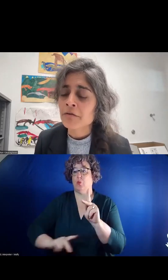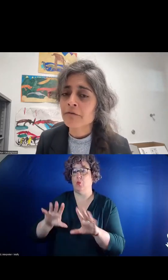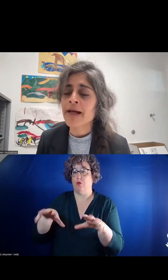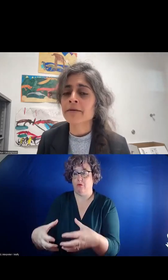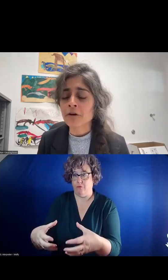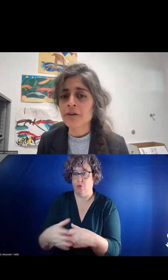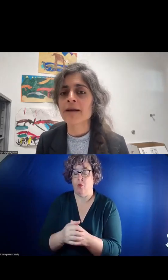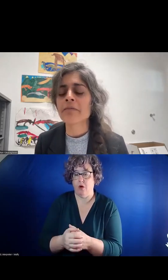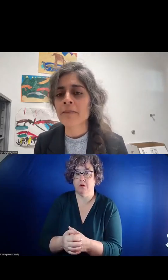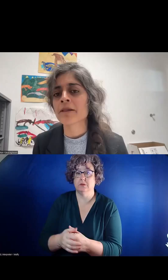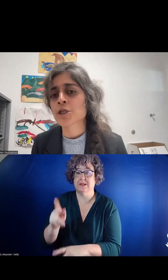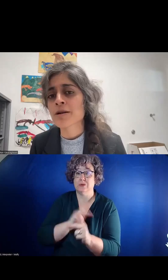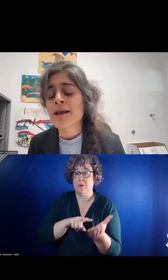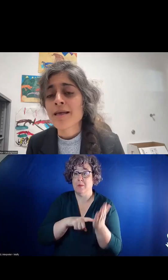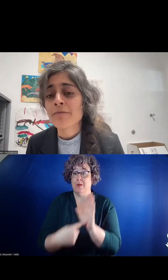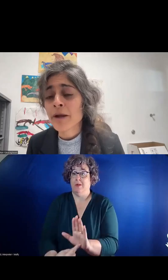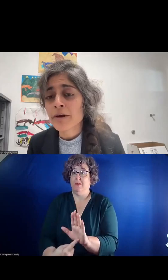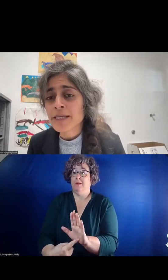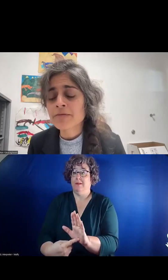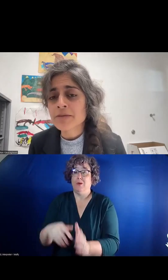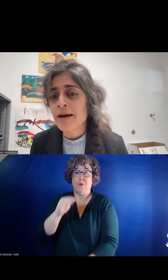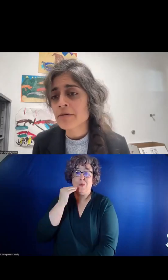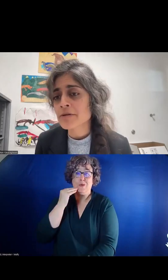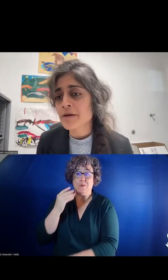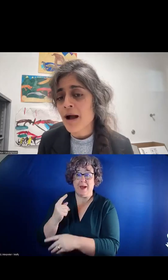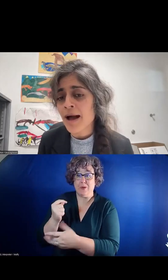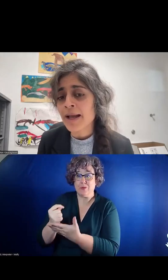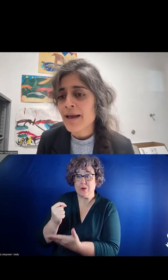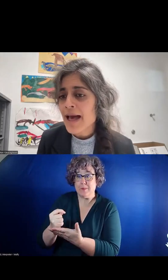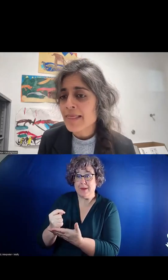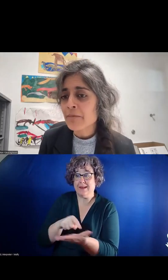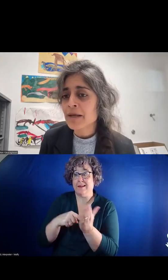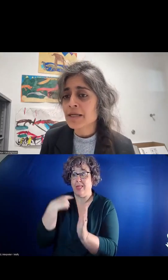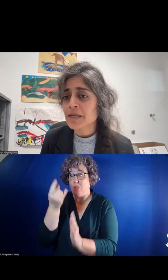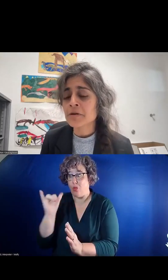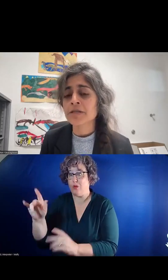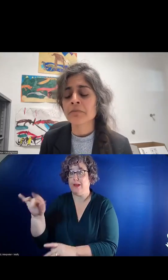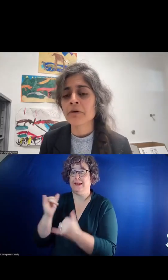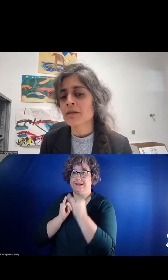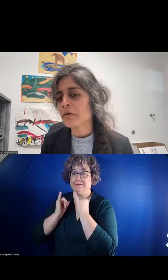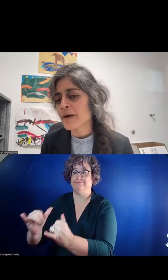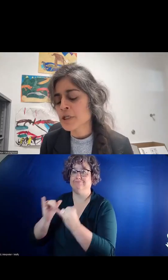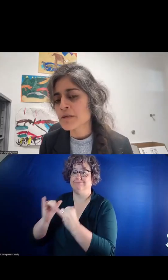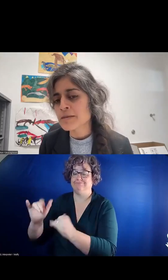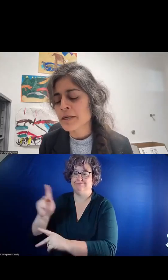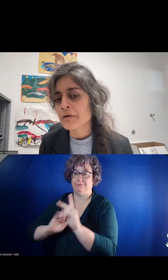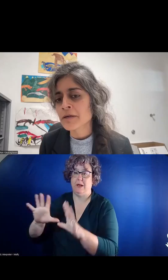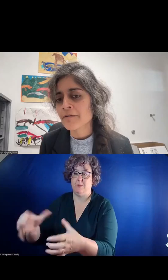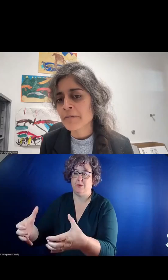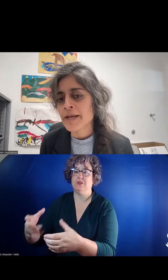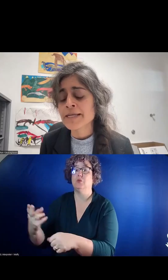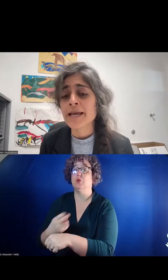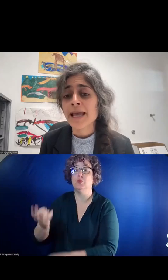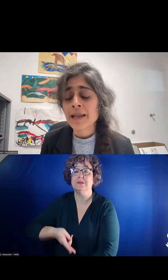treatment reflect the population where rates of tobacco use are high, and that we continue to support their professionalism and